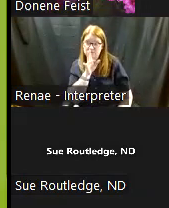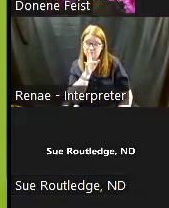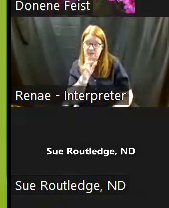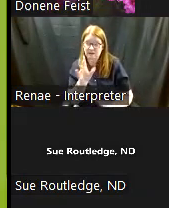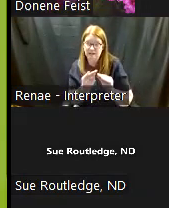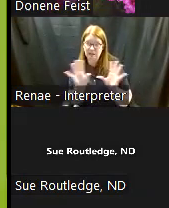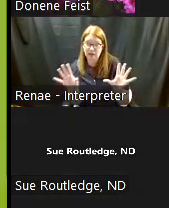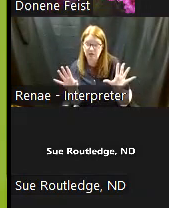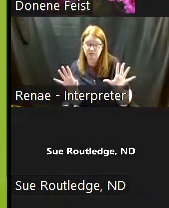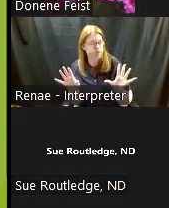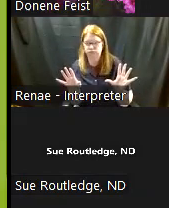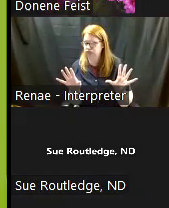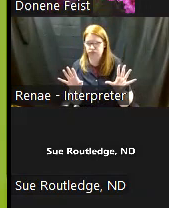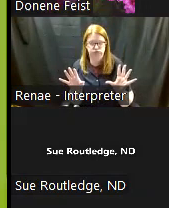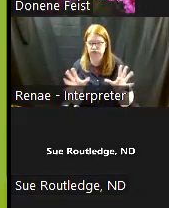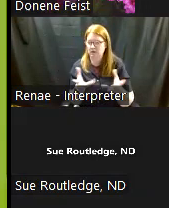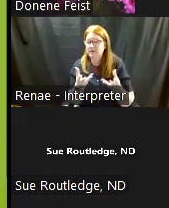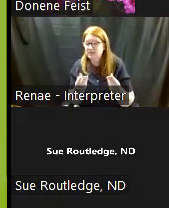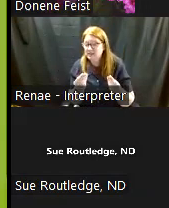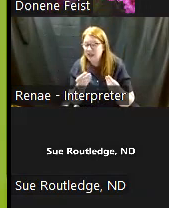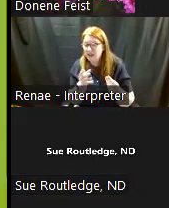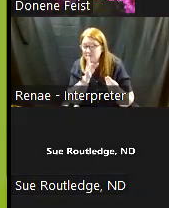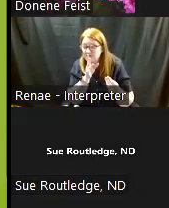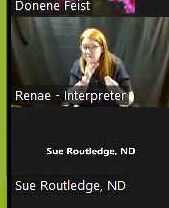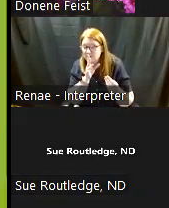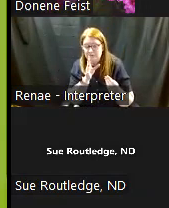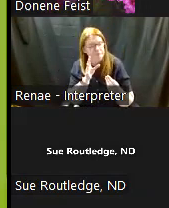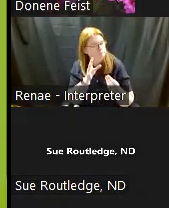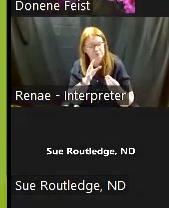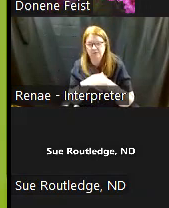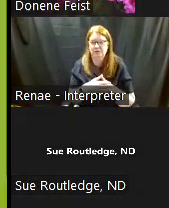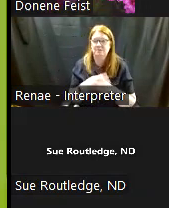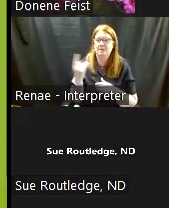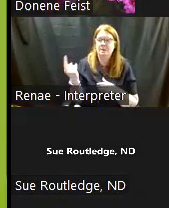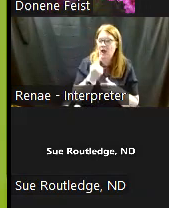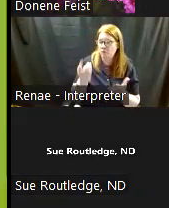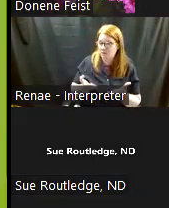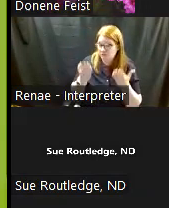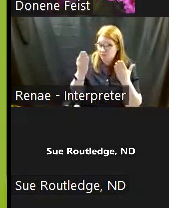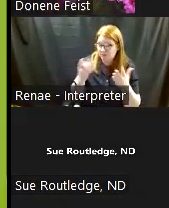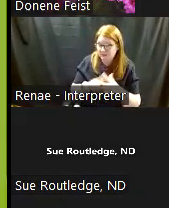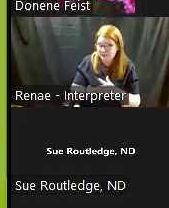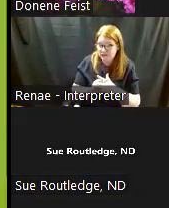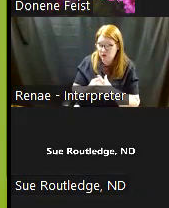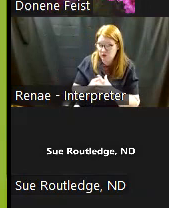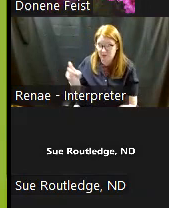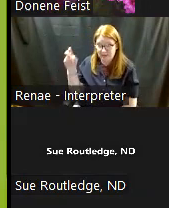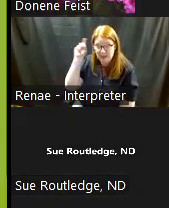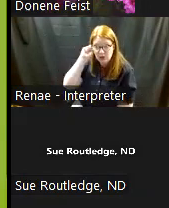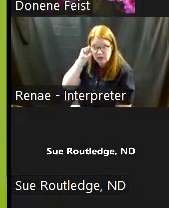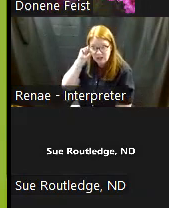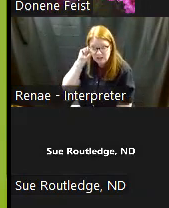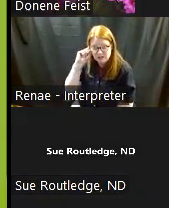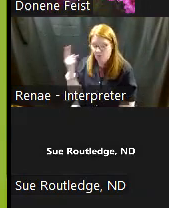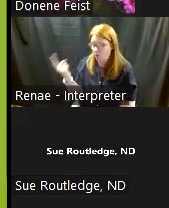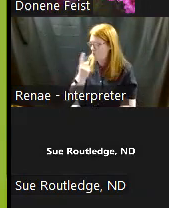will not be represented clearly into the brain. We always recommend starting with hearing aids. That's always the first thing we're going to